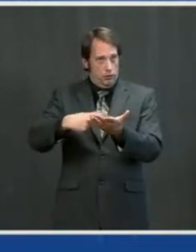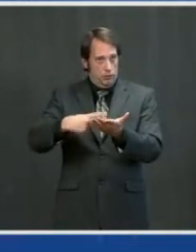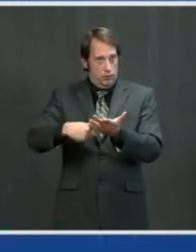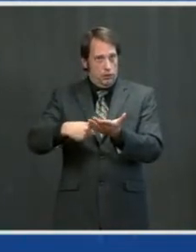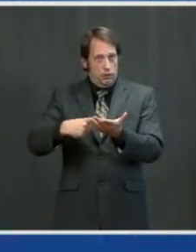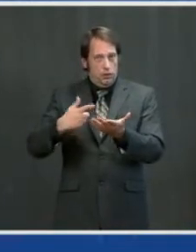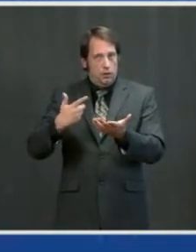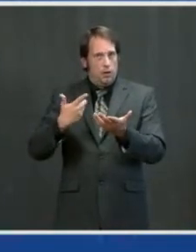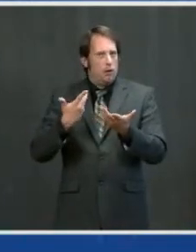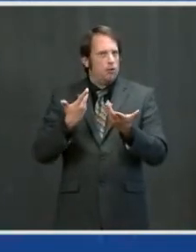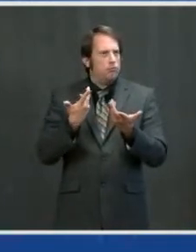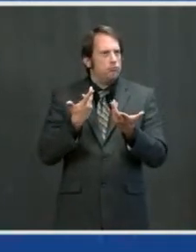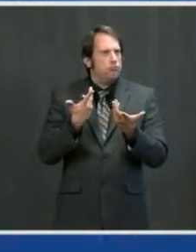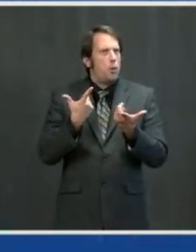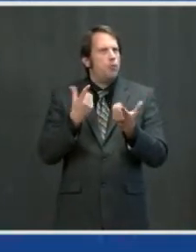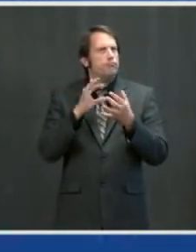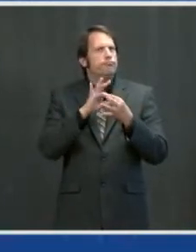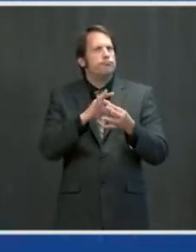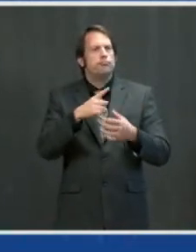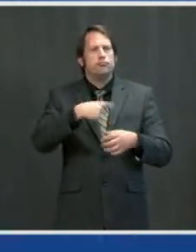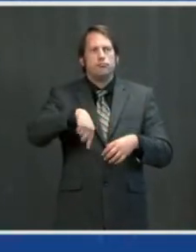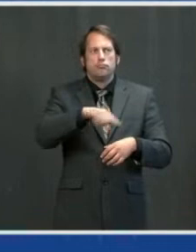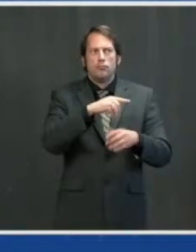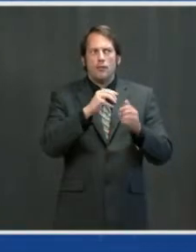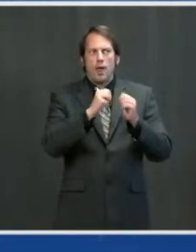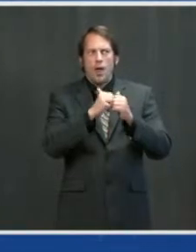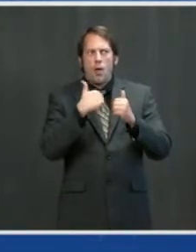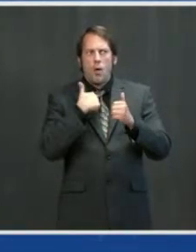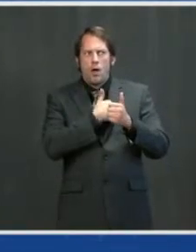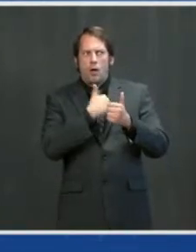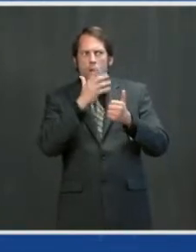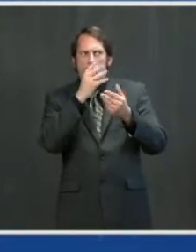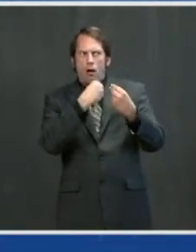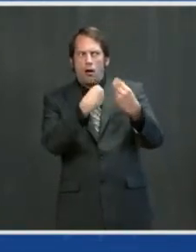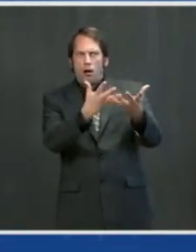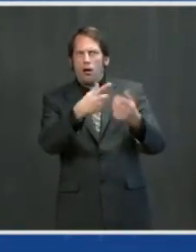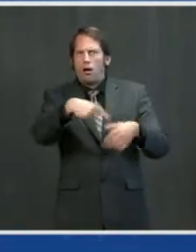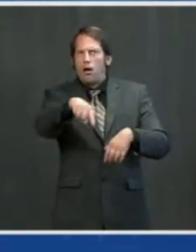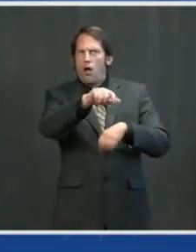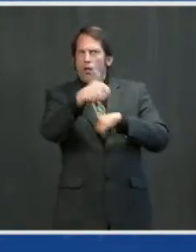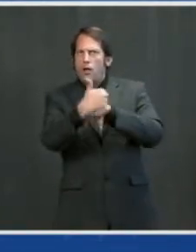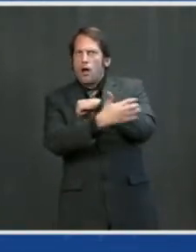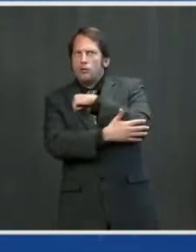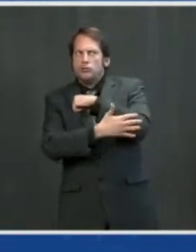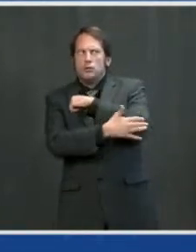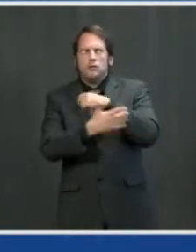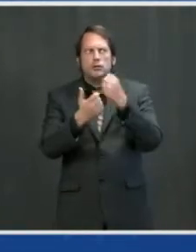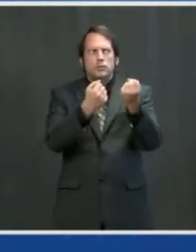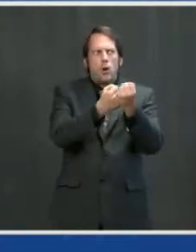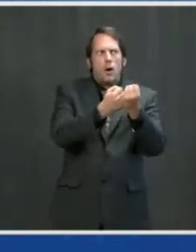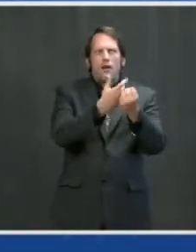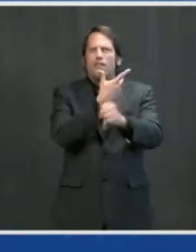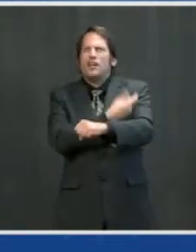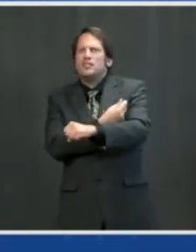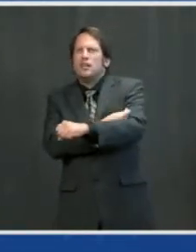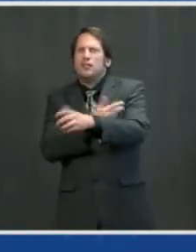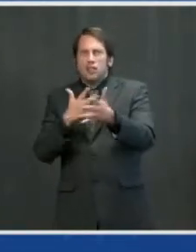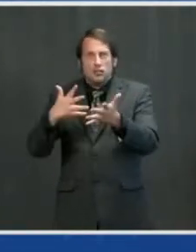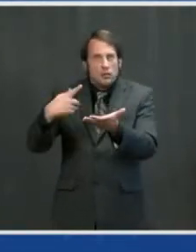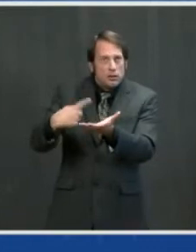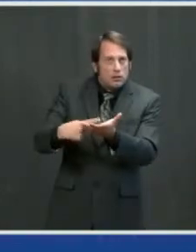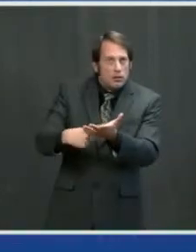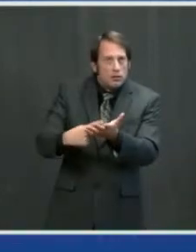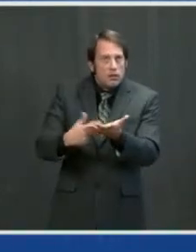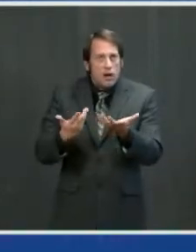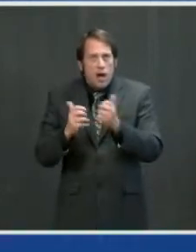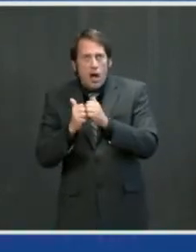2030, the reduction target of the gases, any numerical targets or actions were discussed,